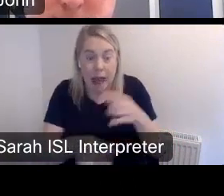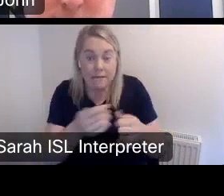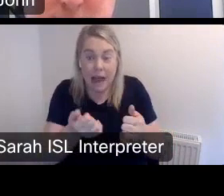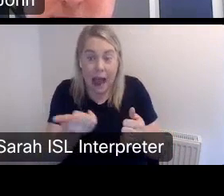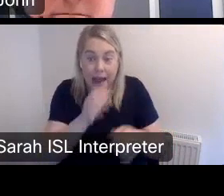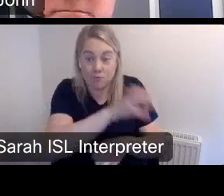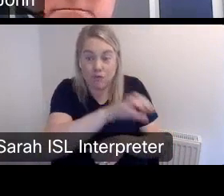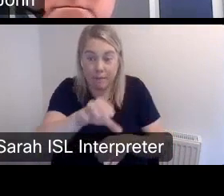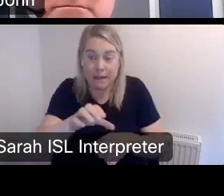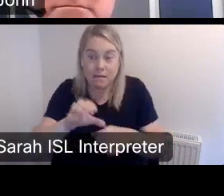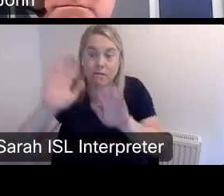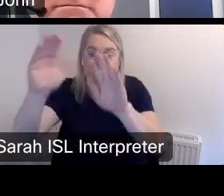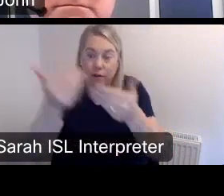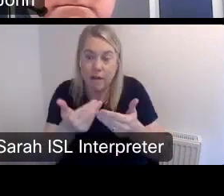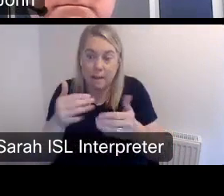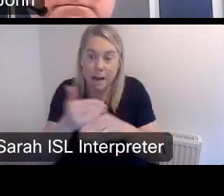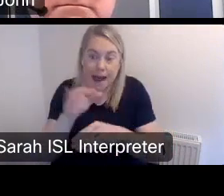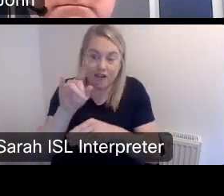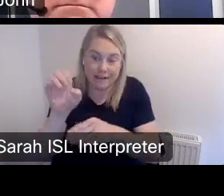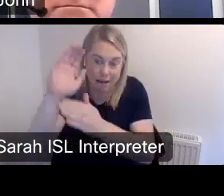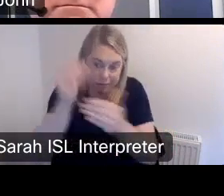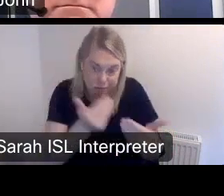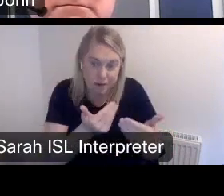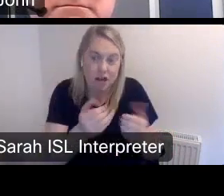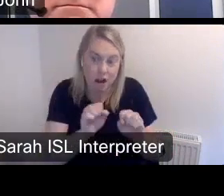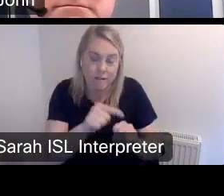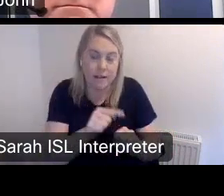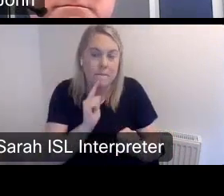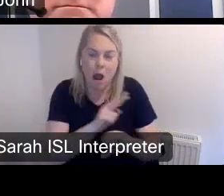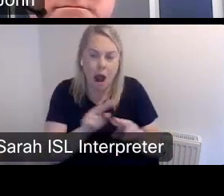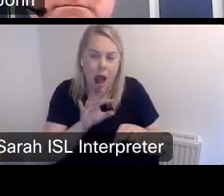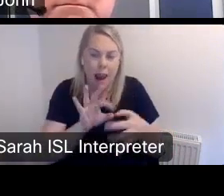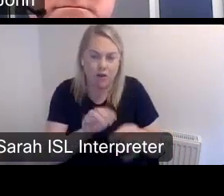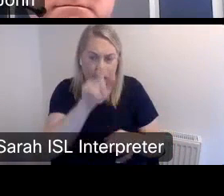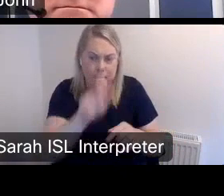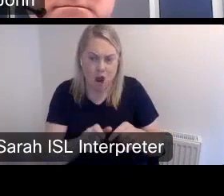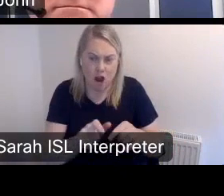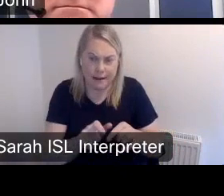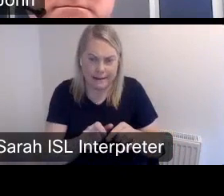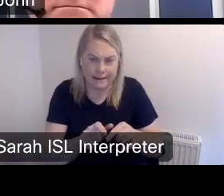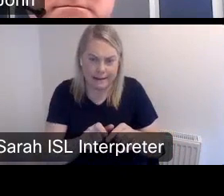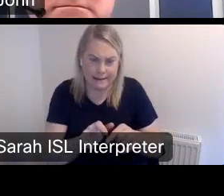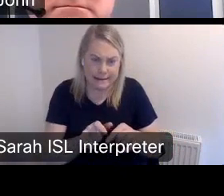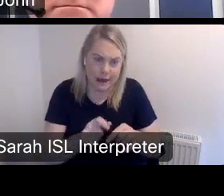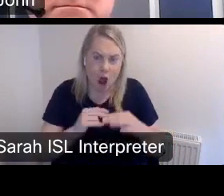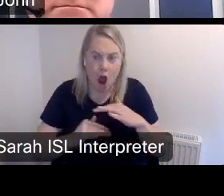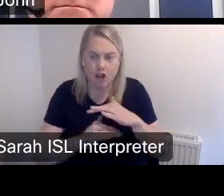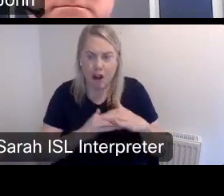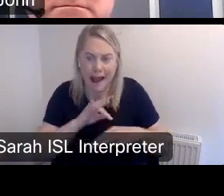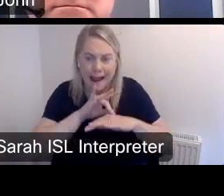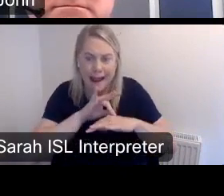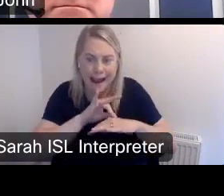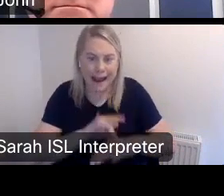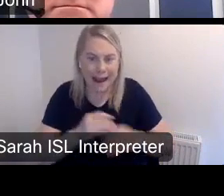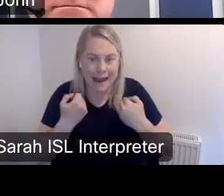health service. The death was not attributed to the patient's underlying illness. That again, in the legislation, there is